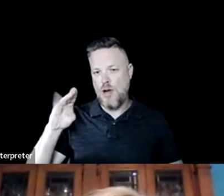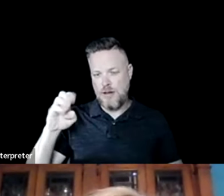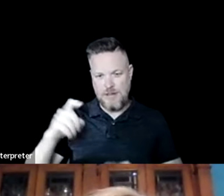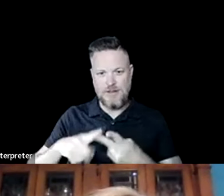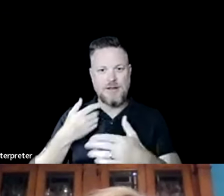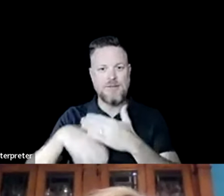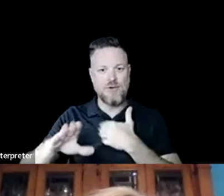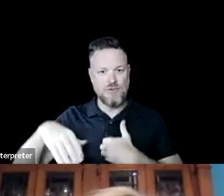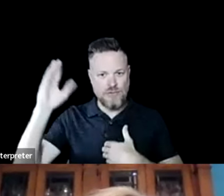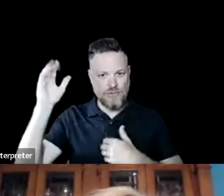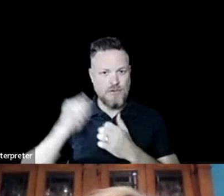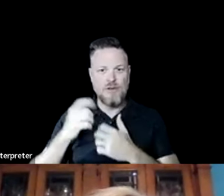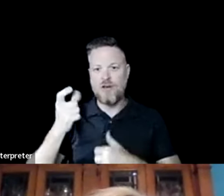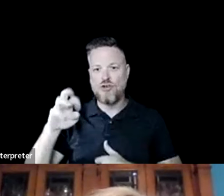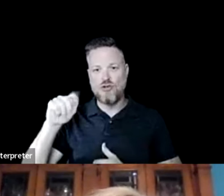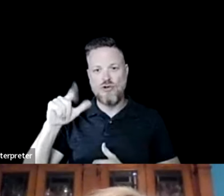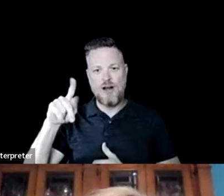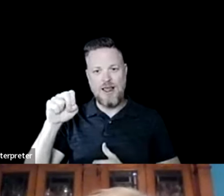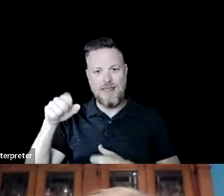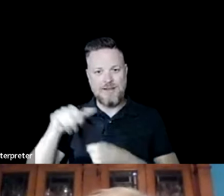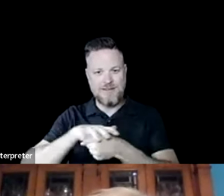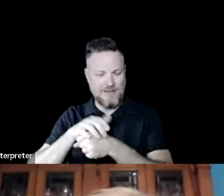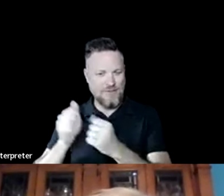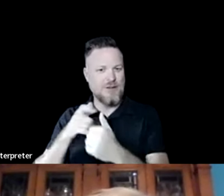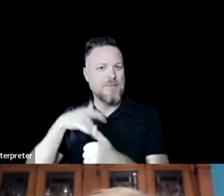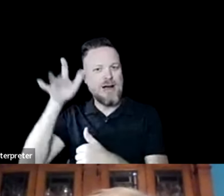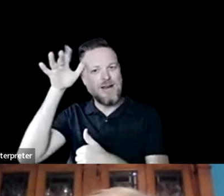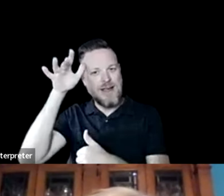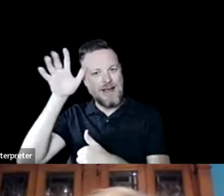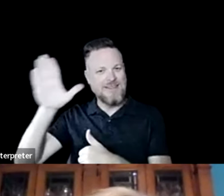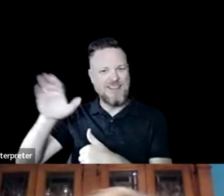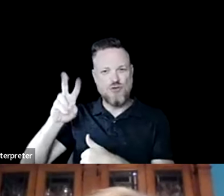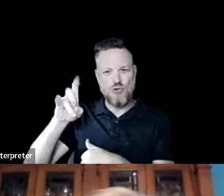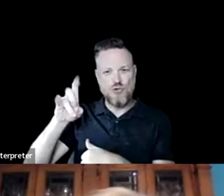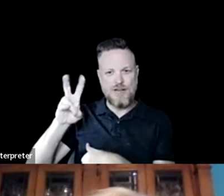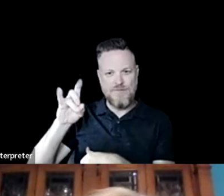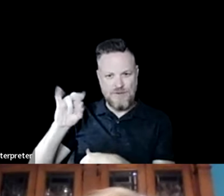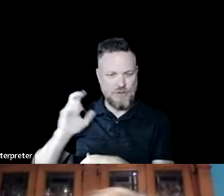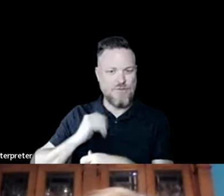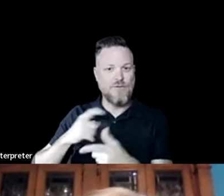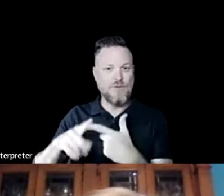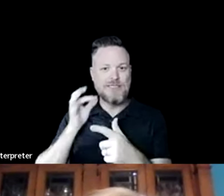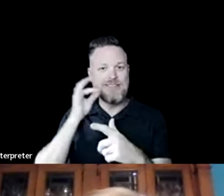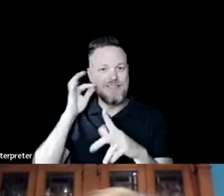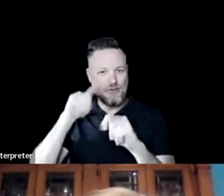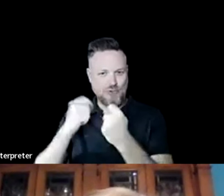and raised in the Great Lakes area on my dad's reservation at the Menominee Indian Tribe of